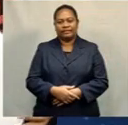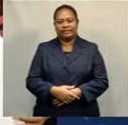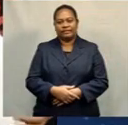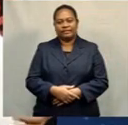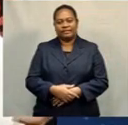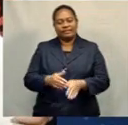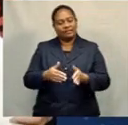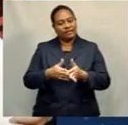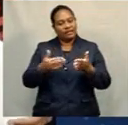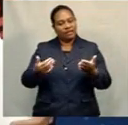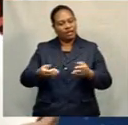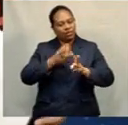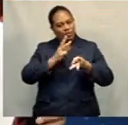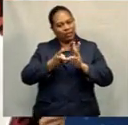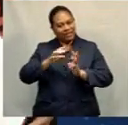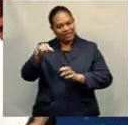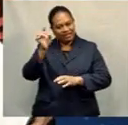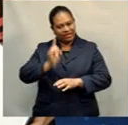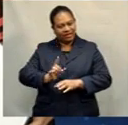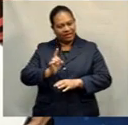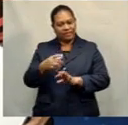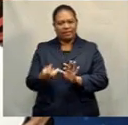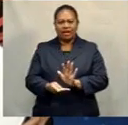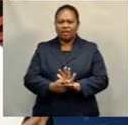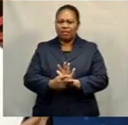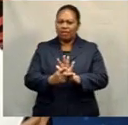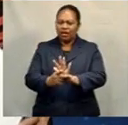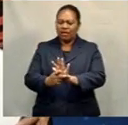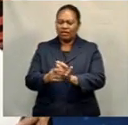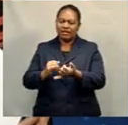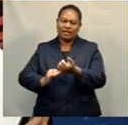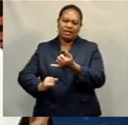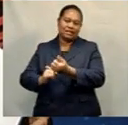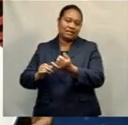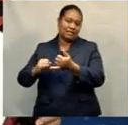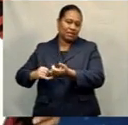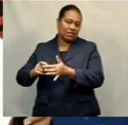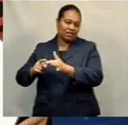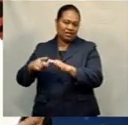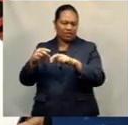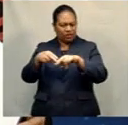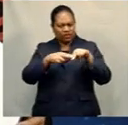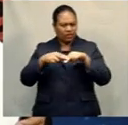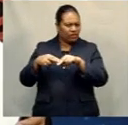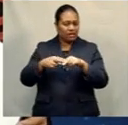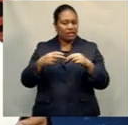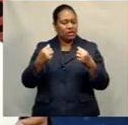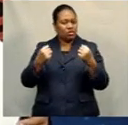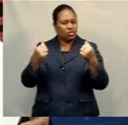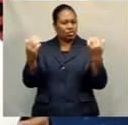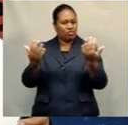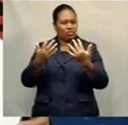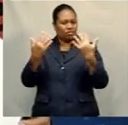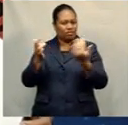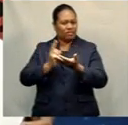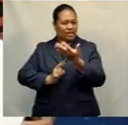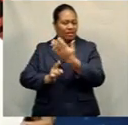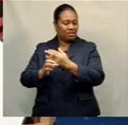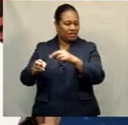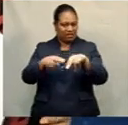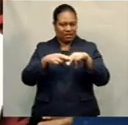Time to look at the weather for today. A high-pressure system to the southeast of Fiji directs fresh to strong easterly wind flow over the